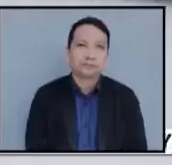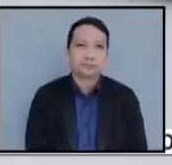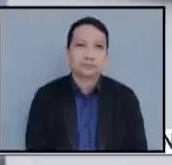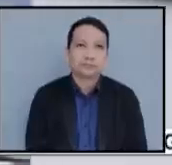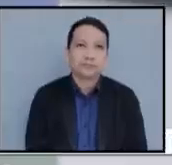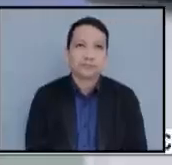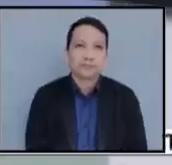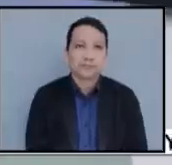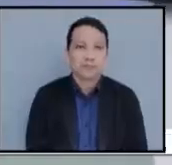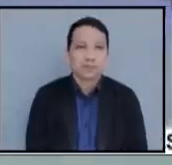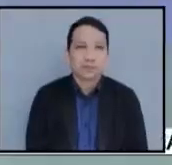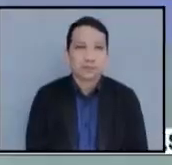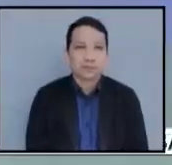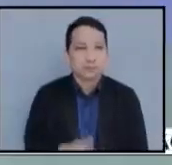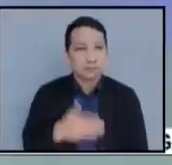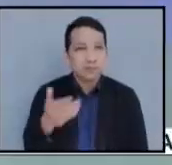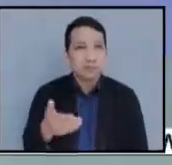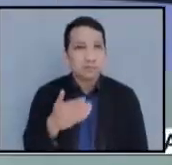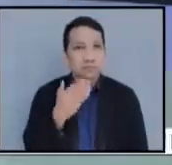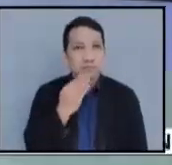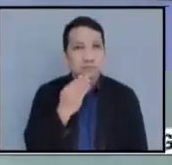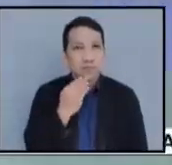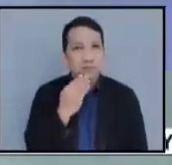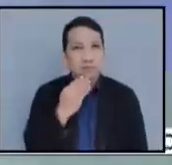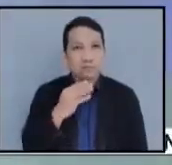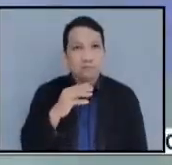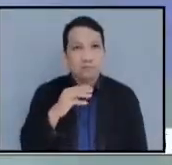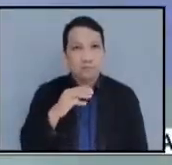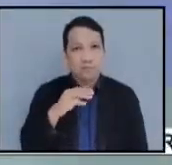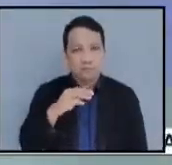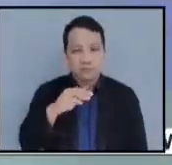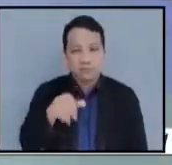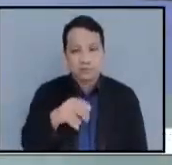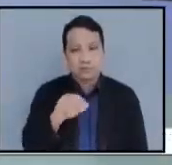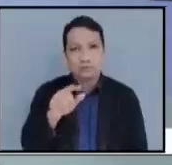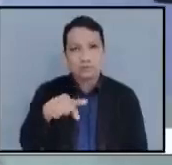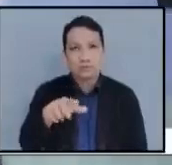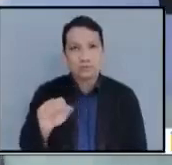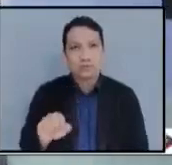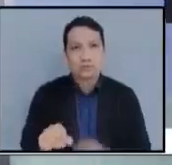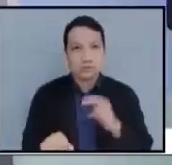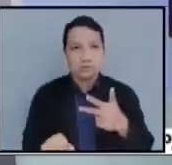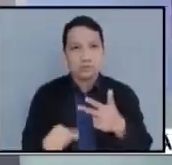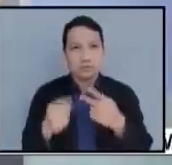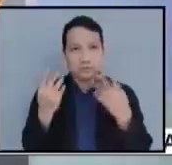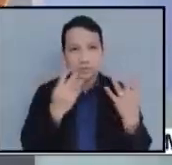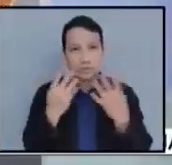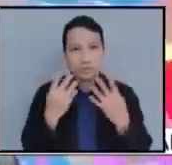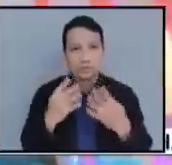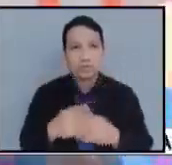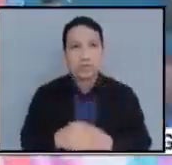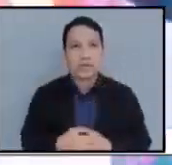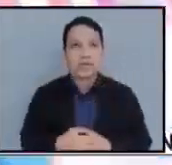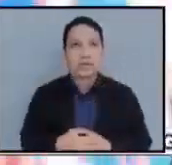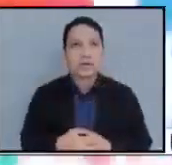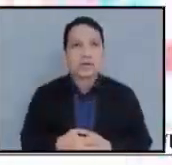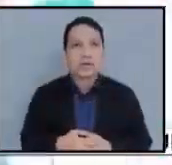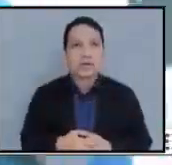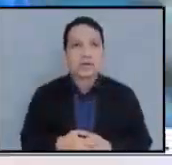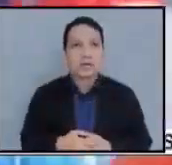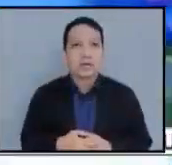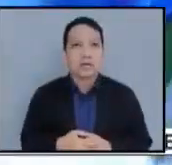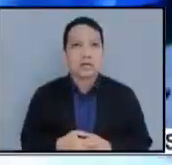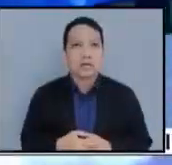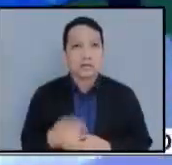Baby Joaquin Medina Ilustre, nagdiwang ng kanyang third birthday. Our little